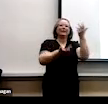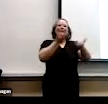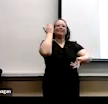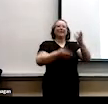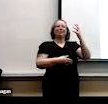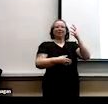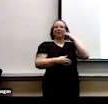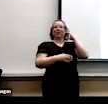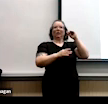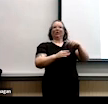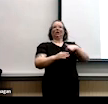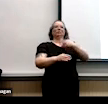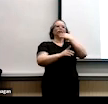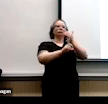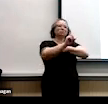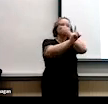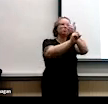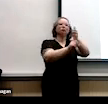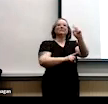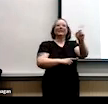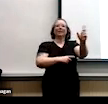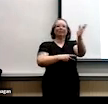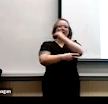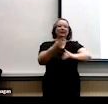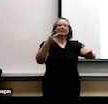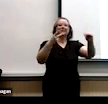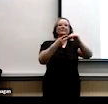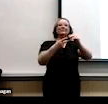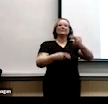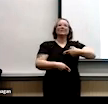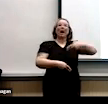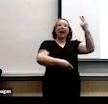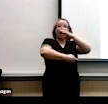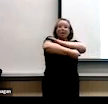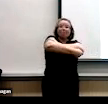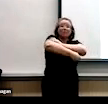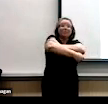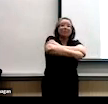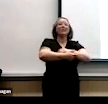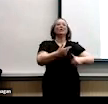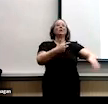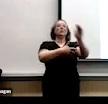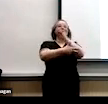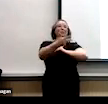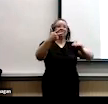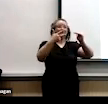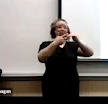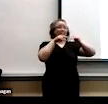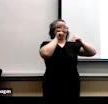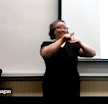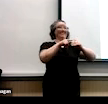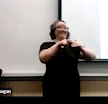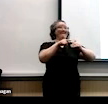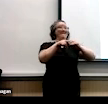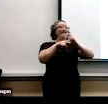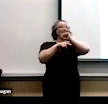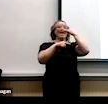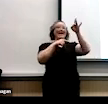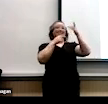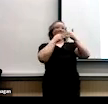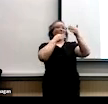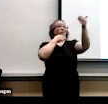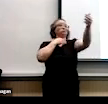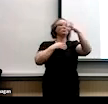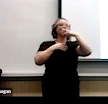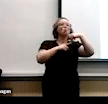hypertension, cardiac issues. We're going to hear later about more memory issues with aging. All those things may not be reasonably managed within a pediatric